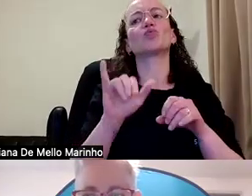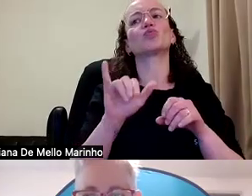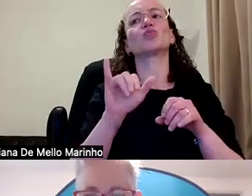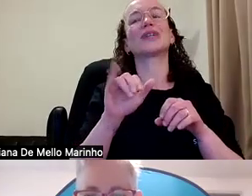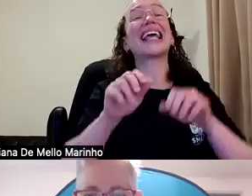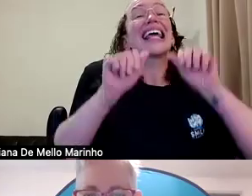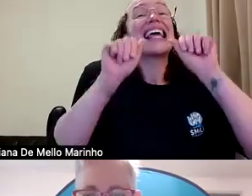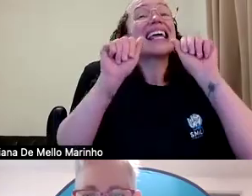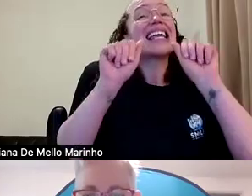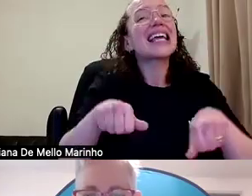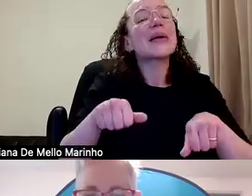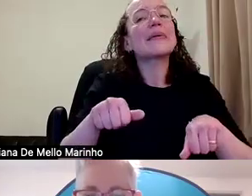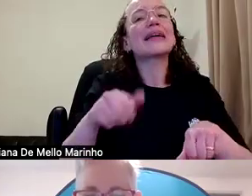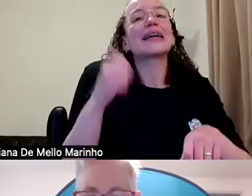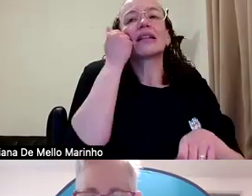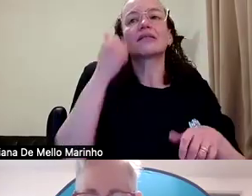nervous,